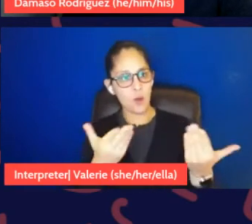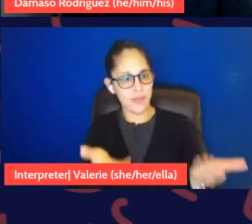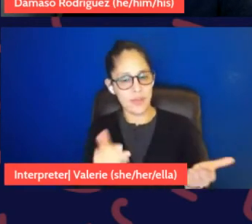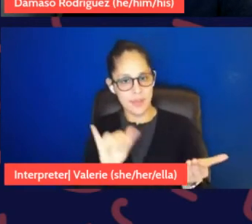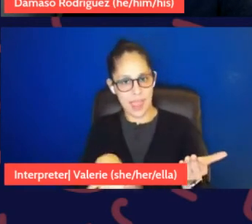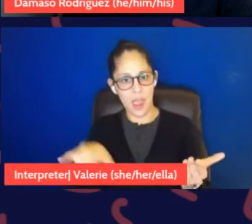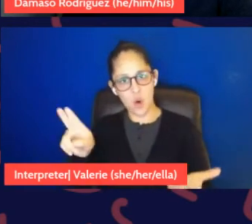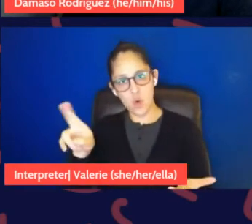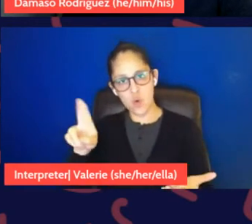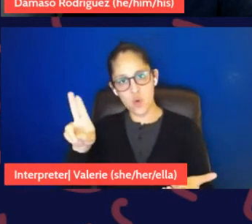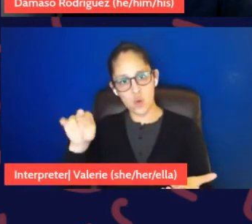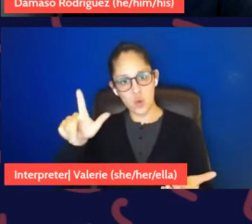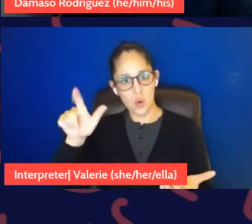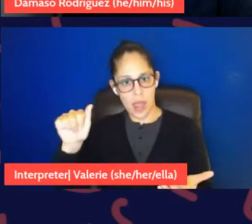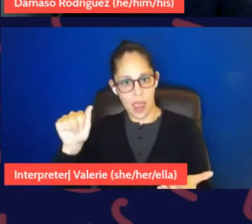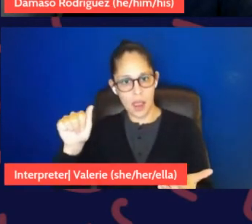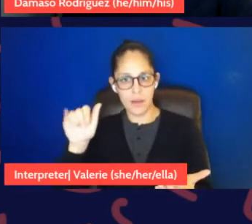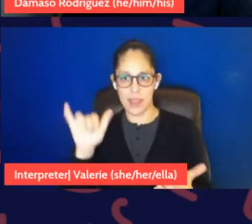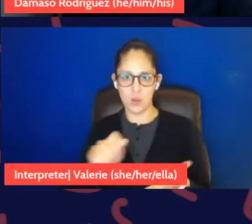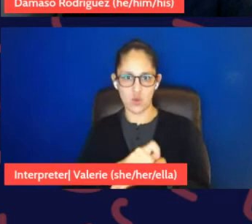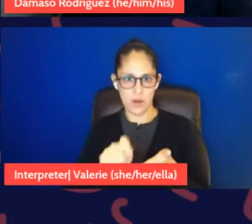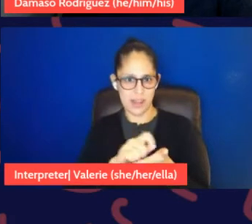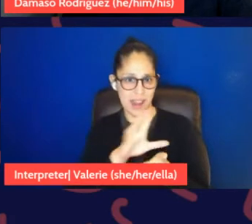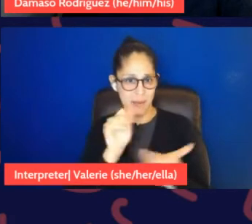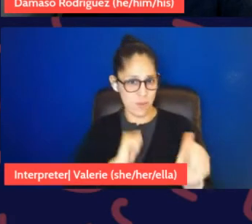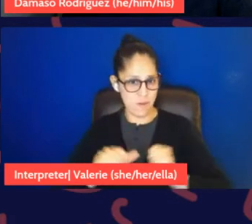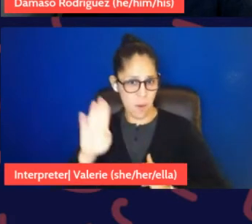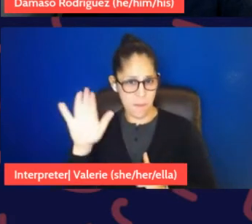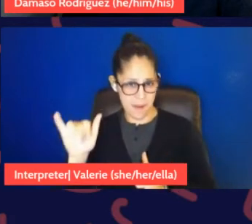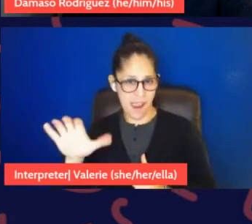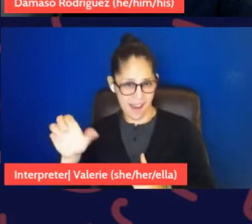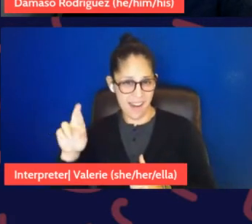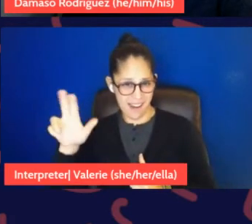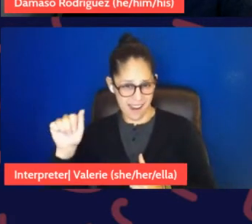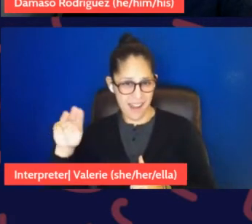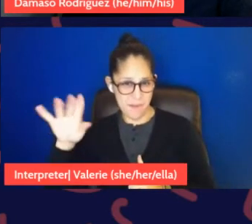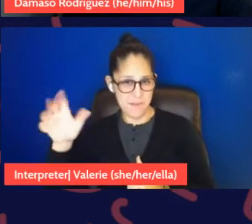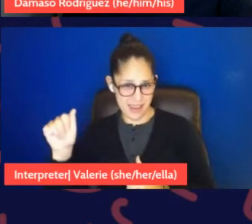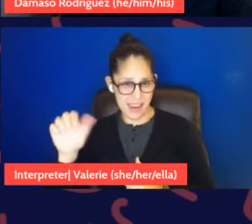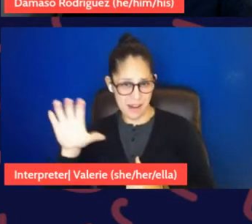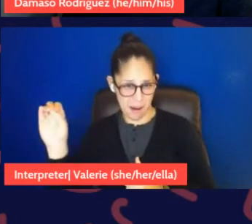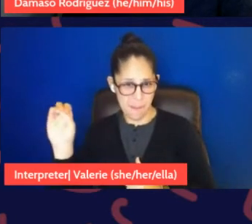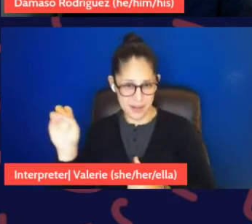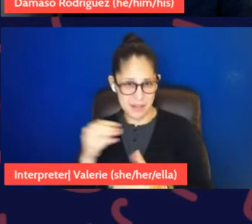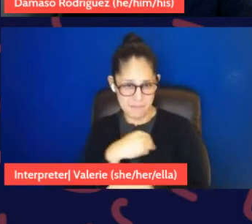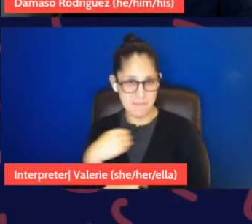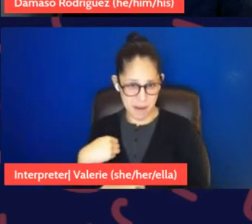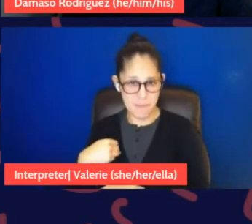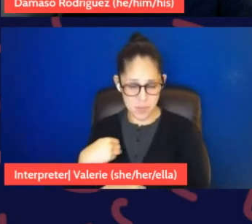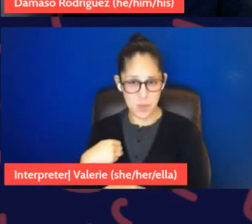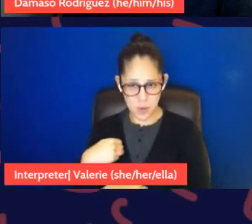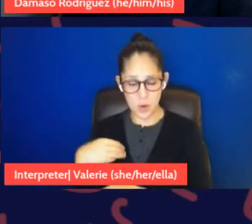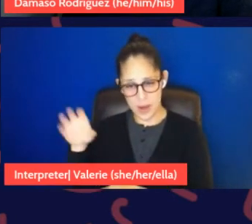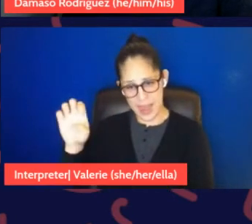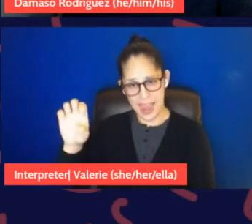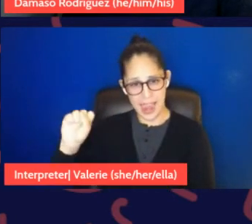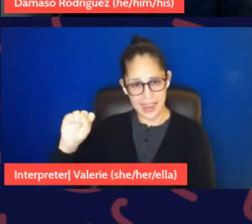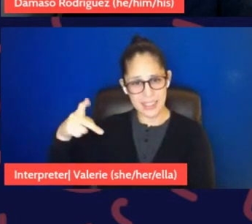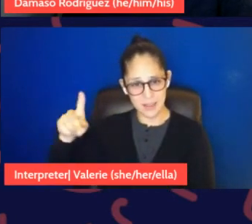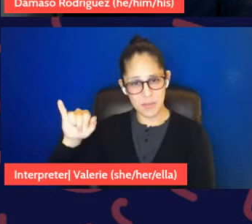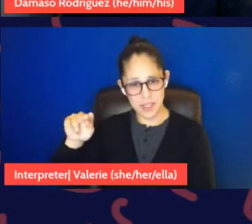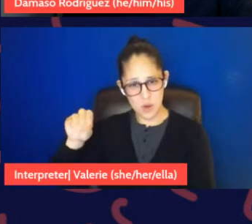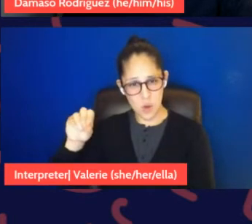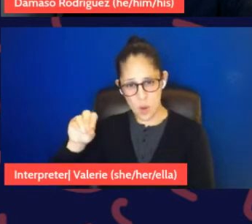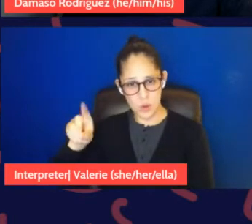was written and performed by Katamiya resident company member Frida Espinosa Miller. And that virtual run took place this last